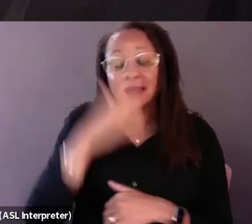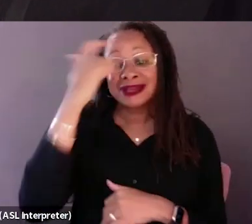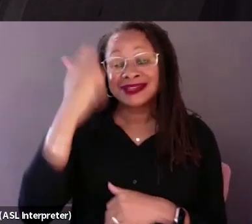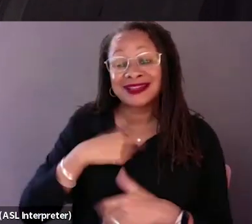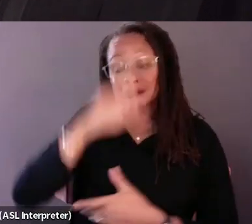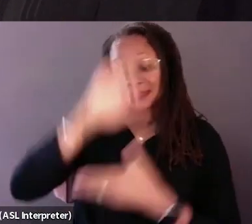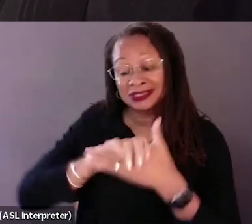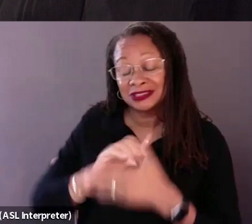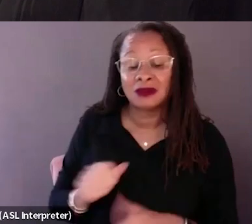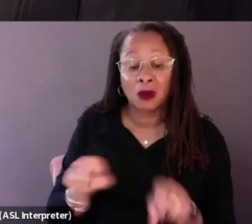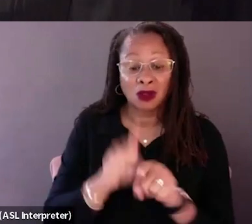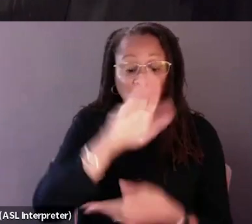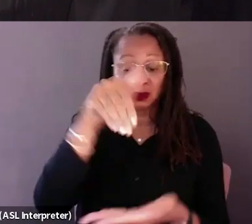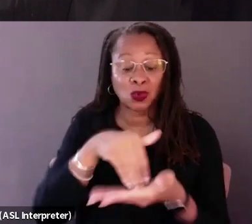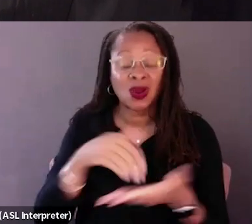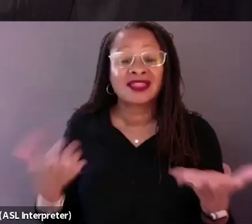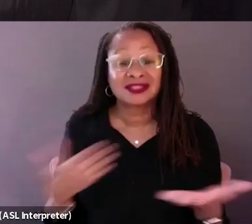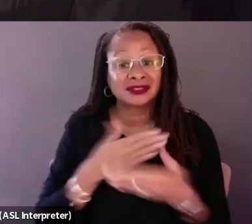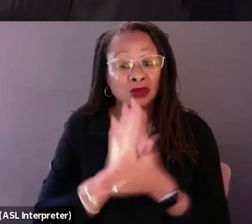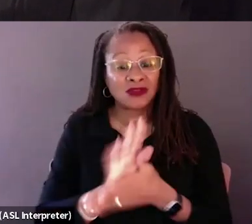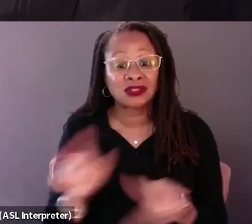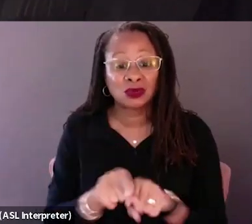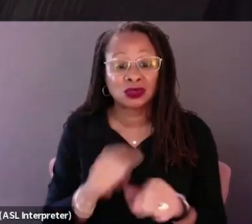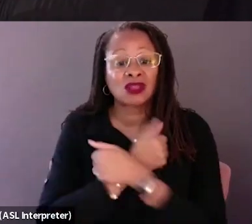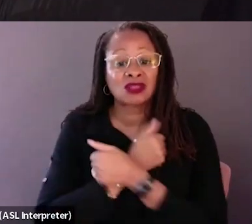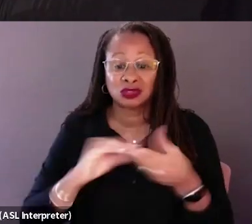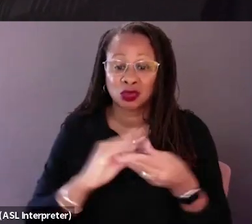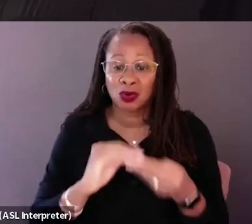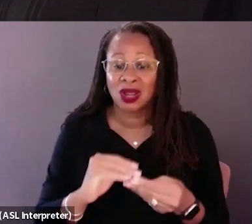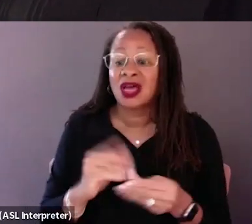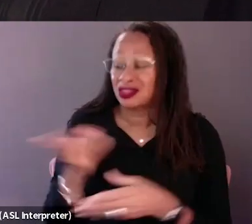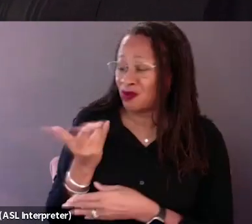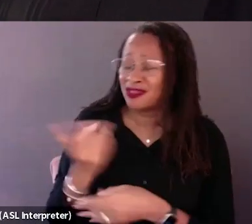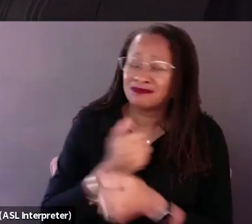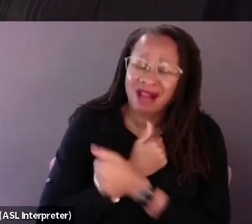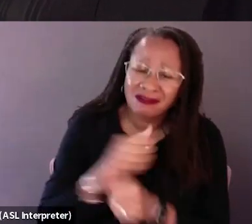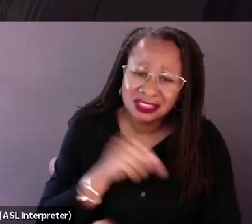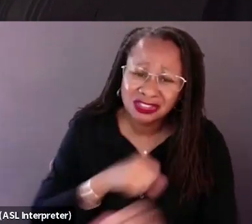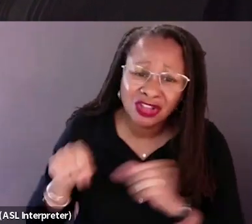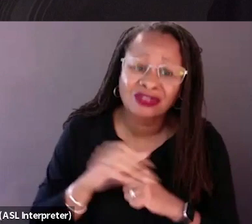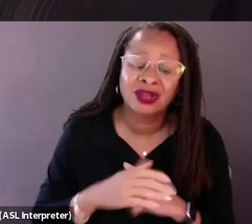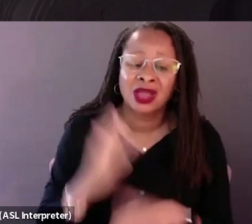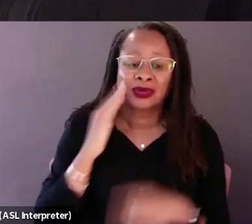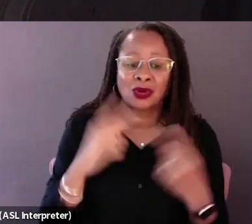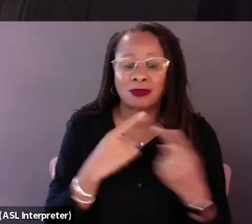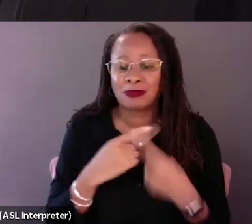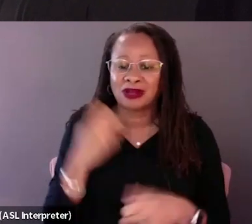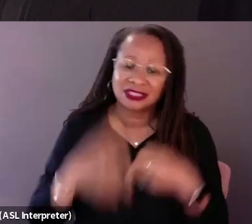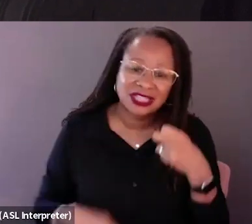think also at its core, this movie is a love story. Like the Johnsons loved each other, and you know, we know about the